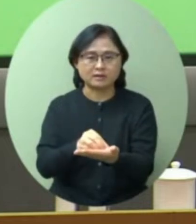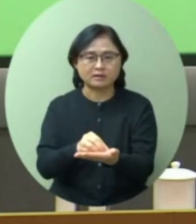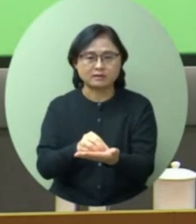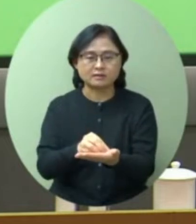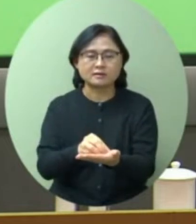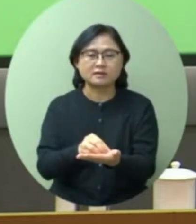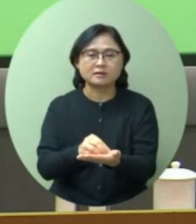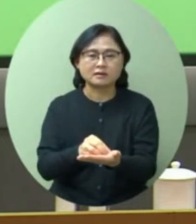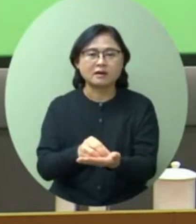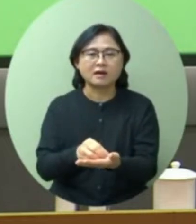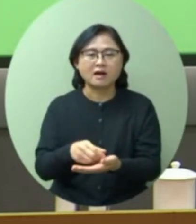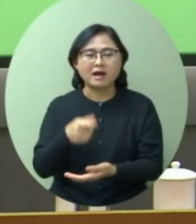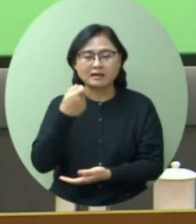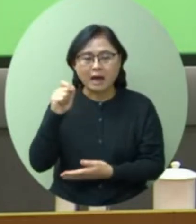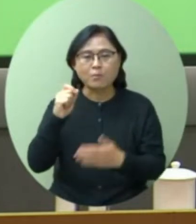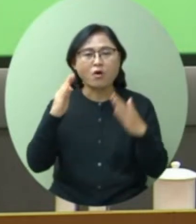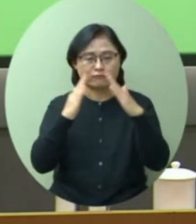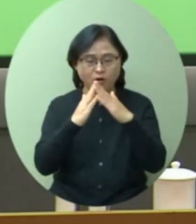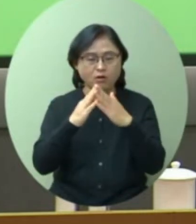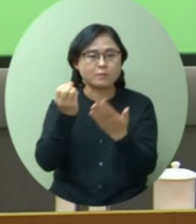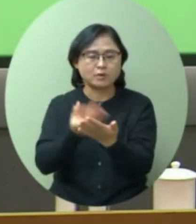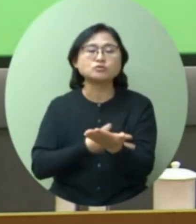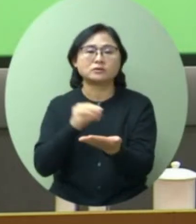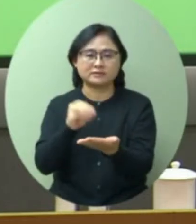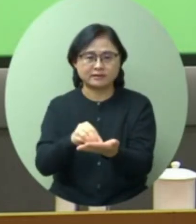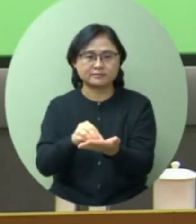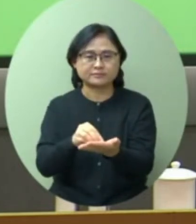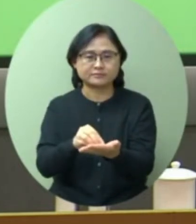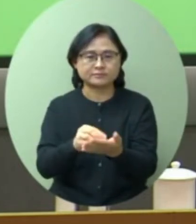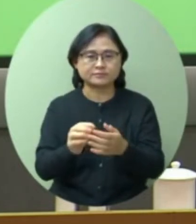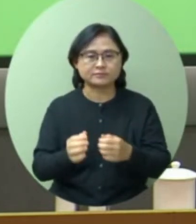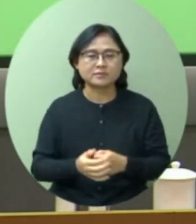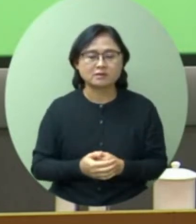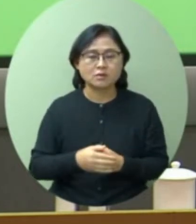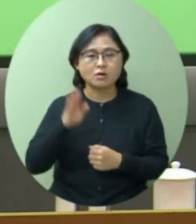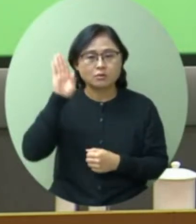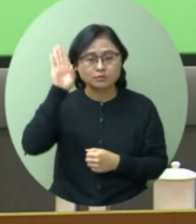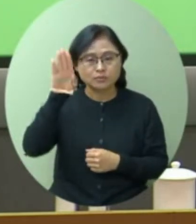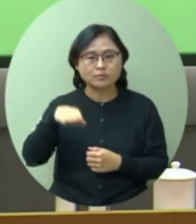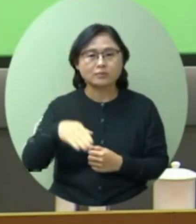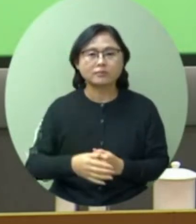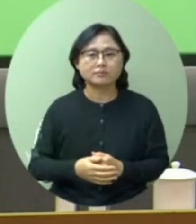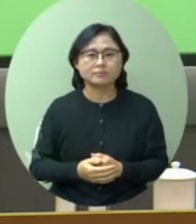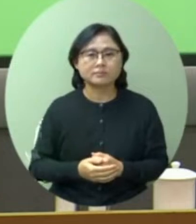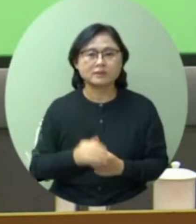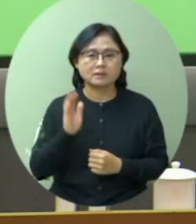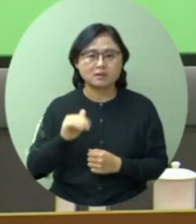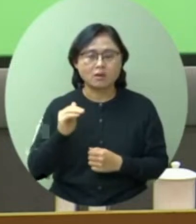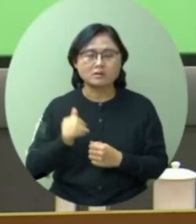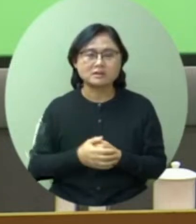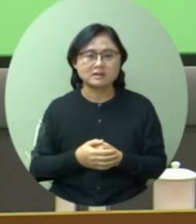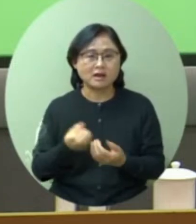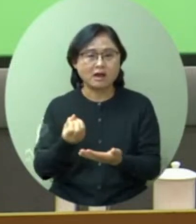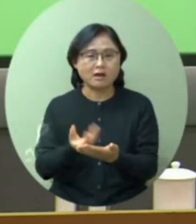a system for renting out subdivided units. So there will be basic housing units.